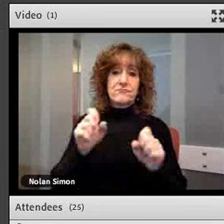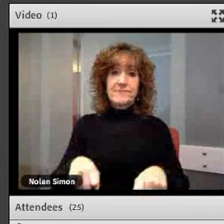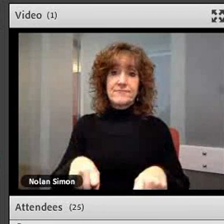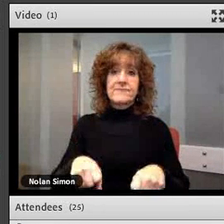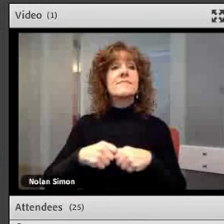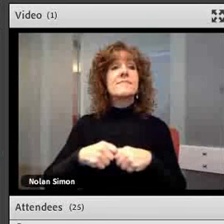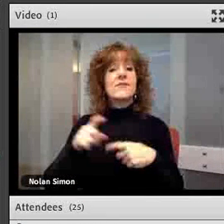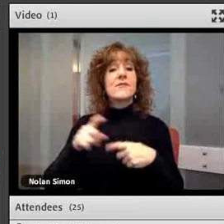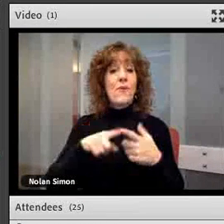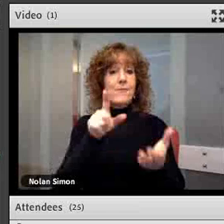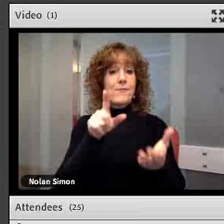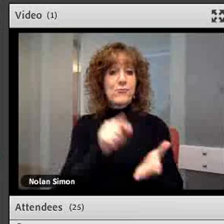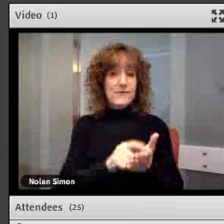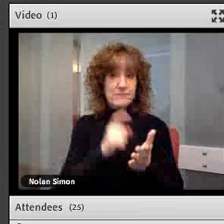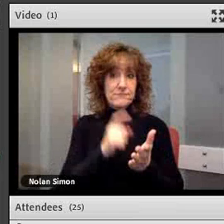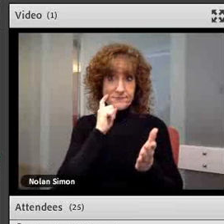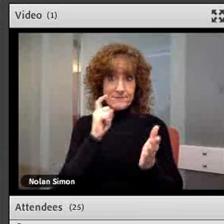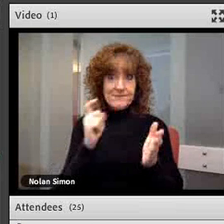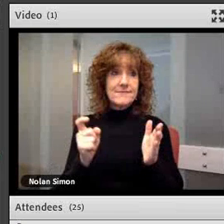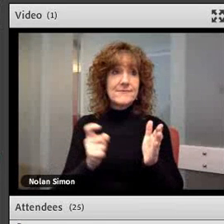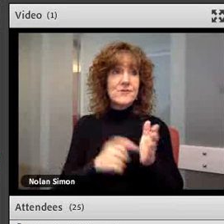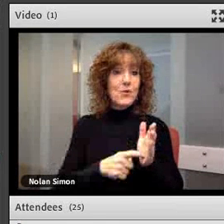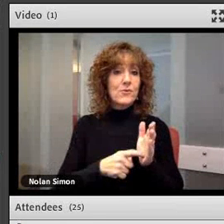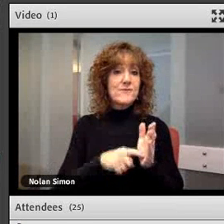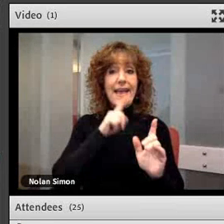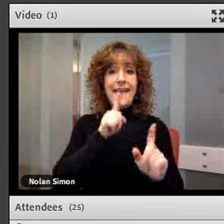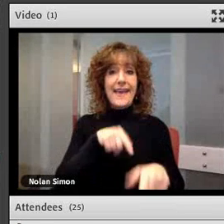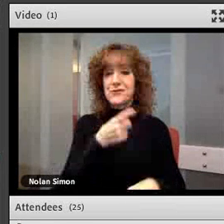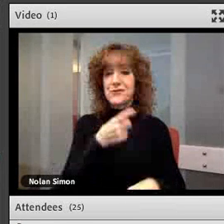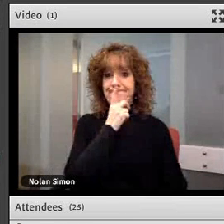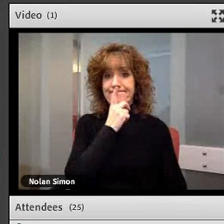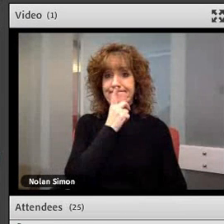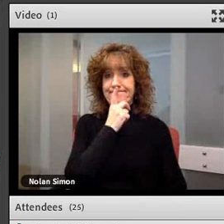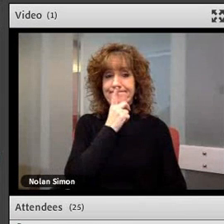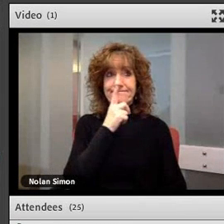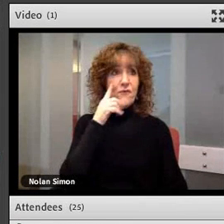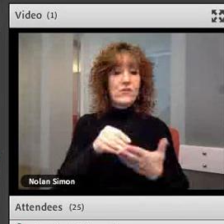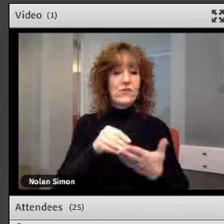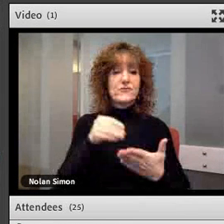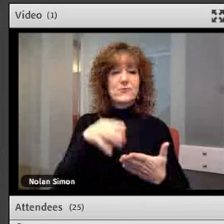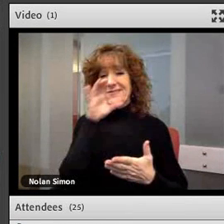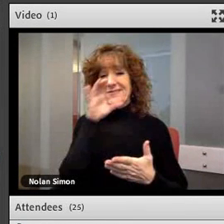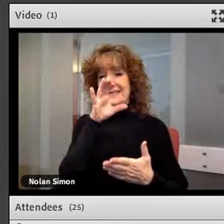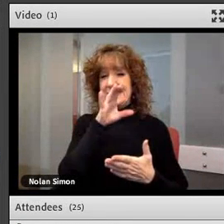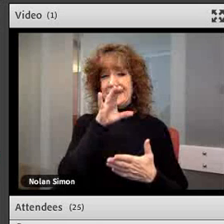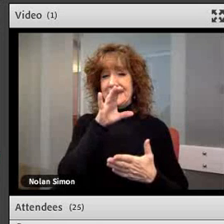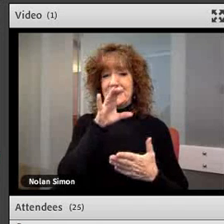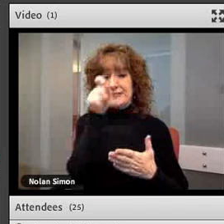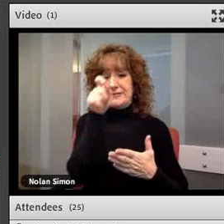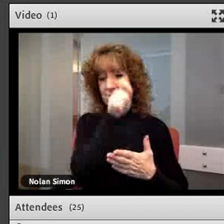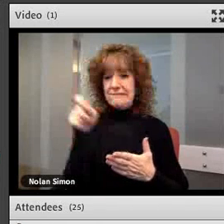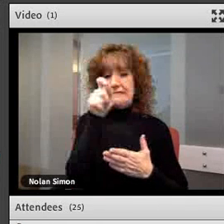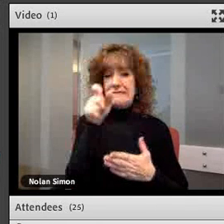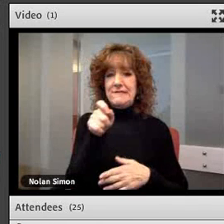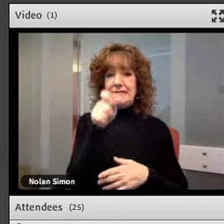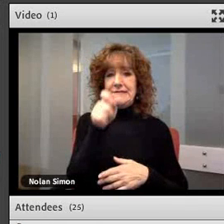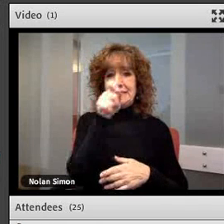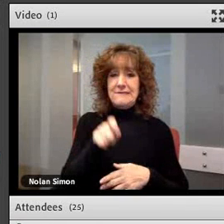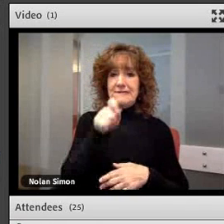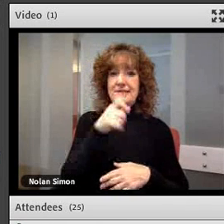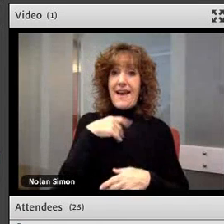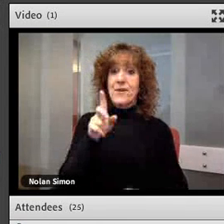So here, when you print, notice that the answers aren't given for the students. They have to search for the words themselves. Oh,